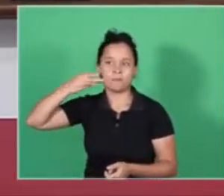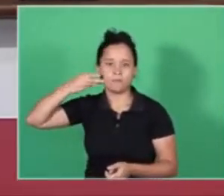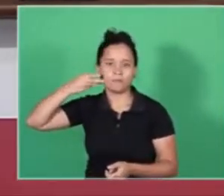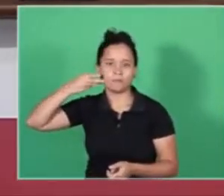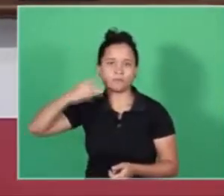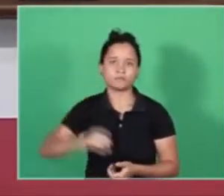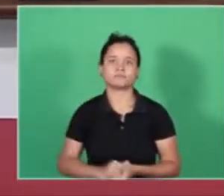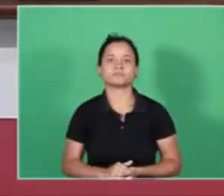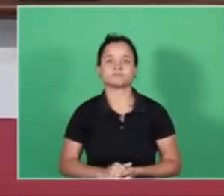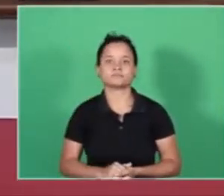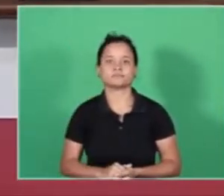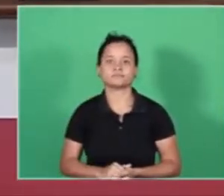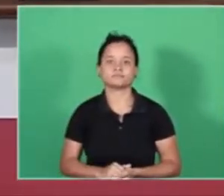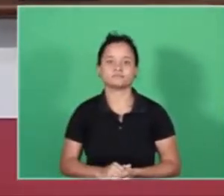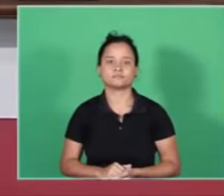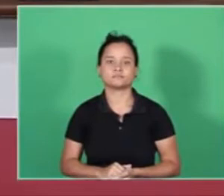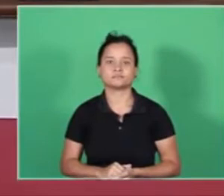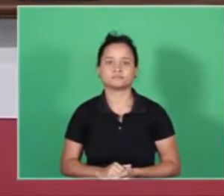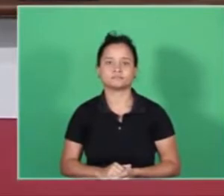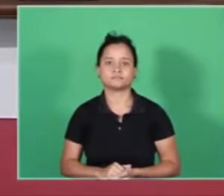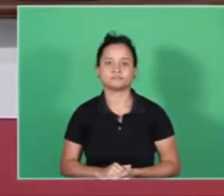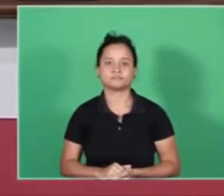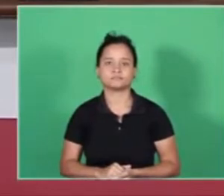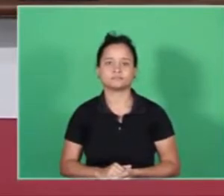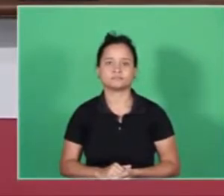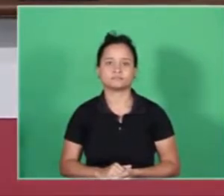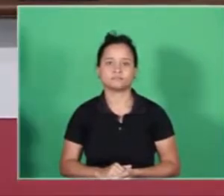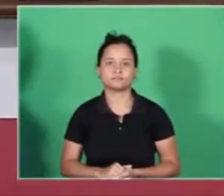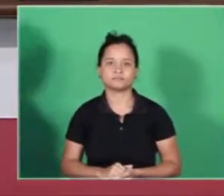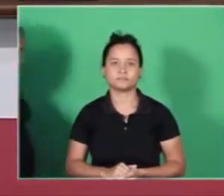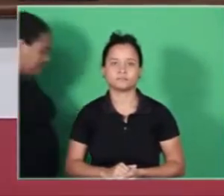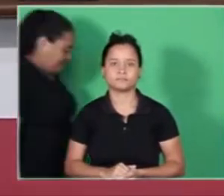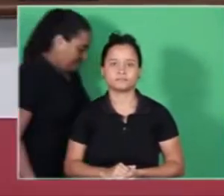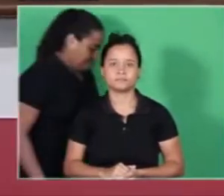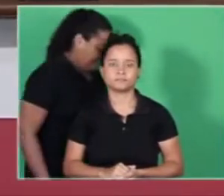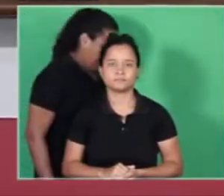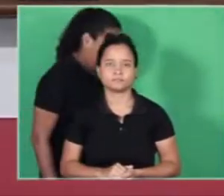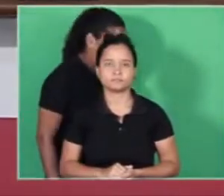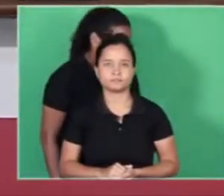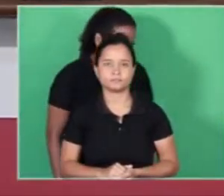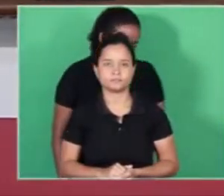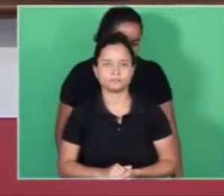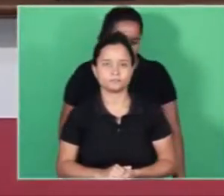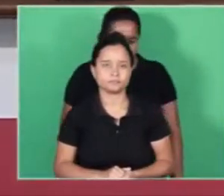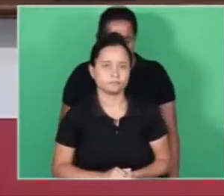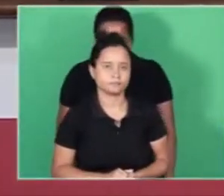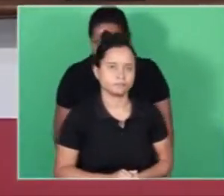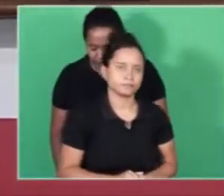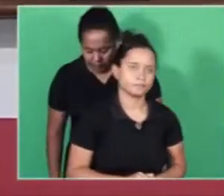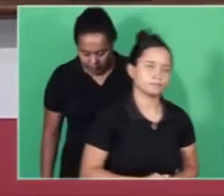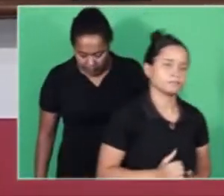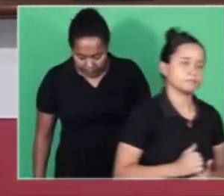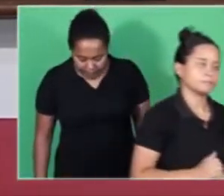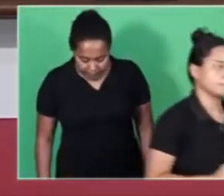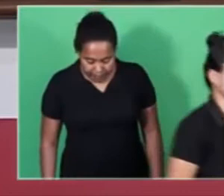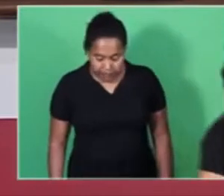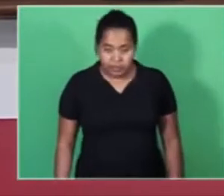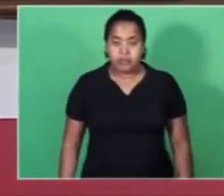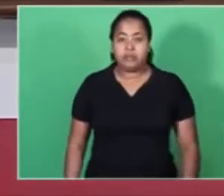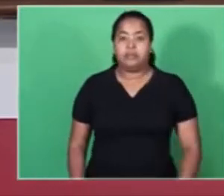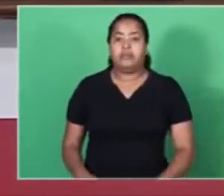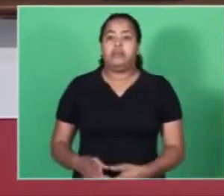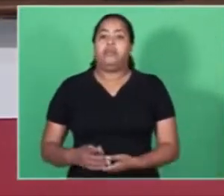They also, he was a theologian. He was taught by Bruno